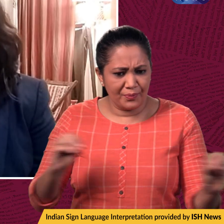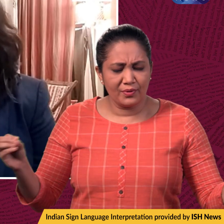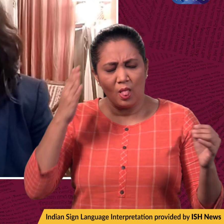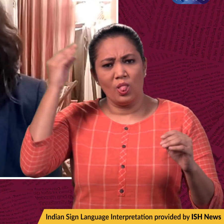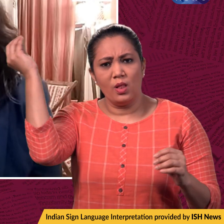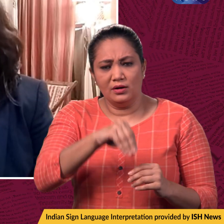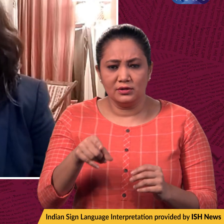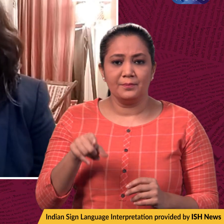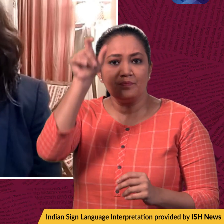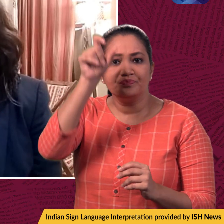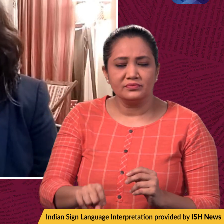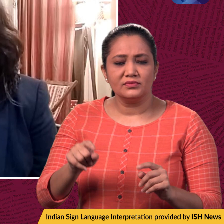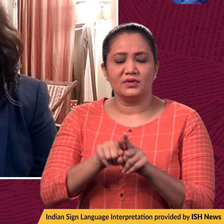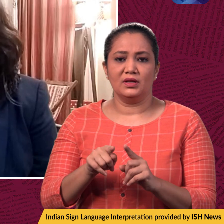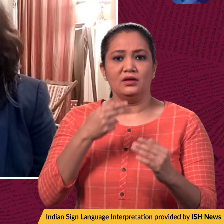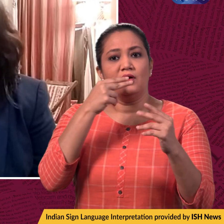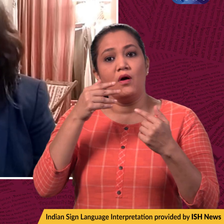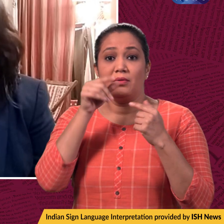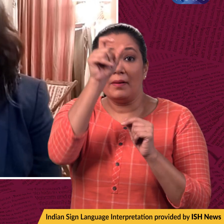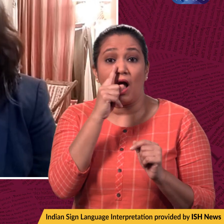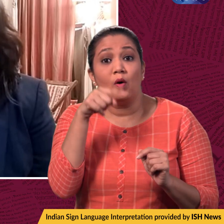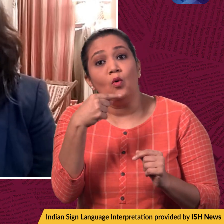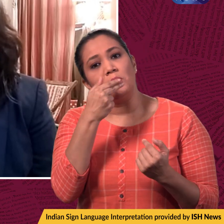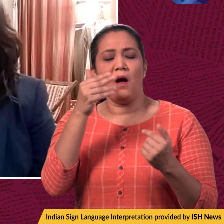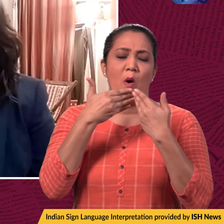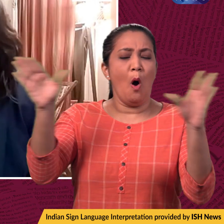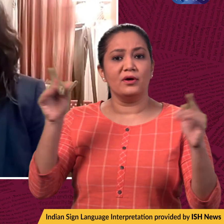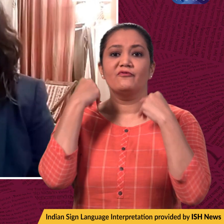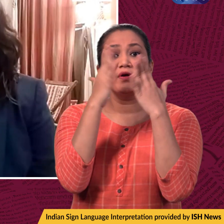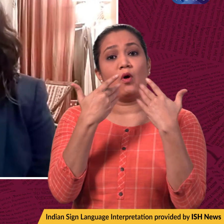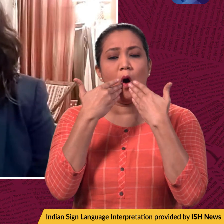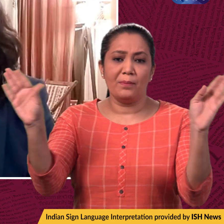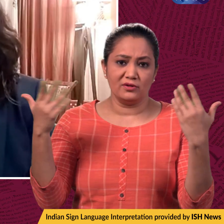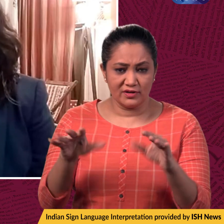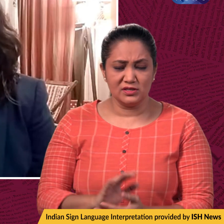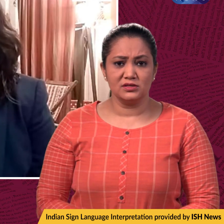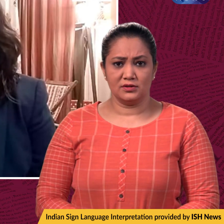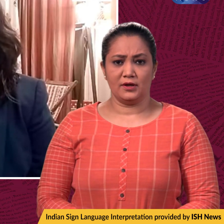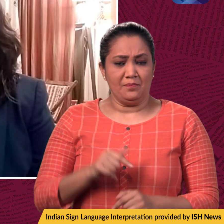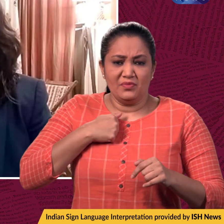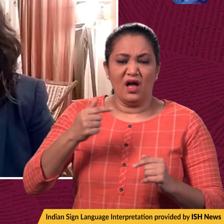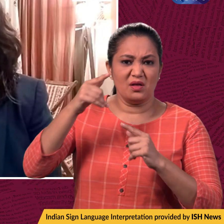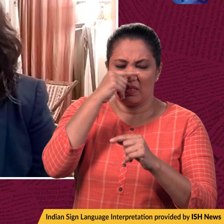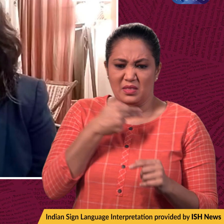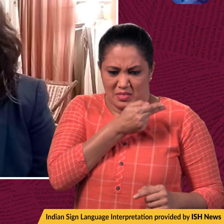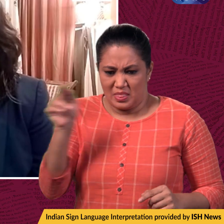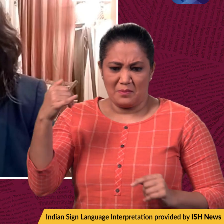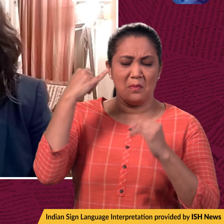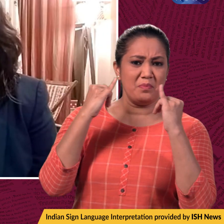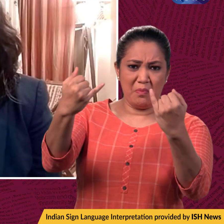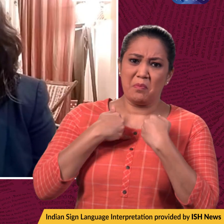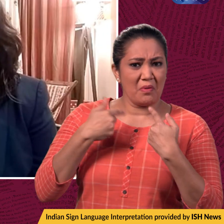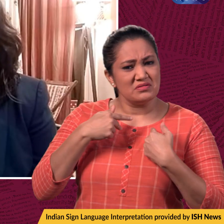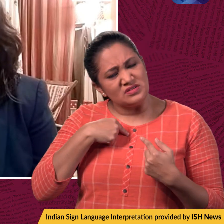also revealed the survivor's name on Facebook. Now, he said, and I quote, "I would file a defamation case against